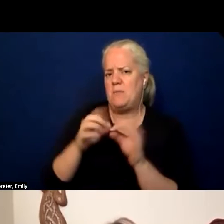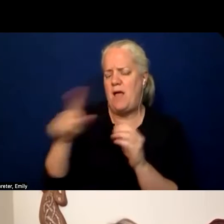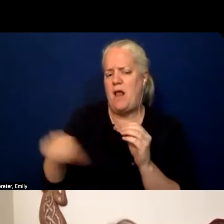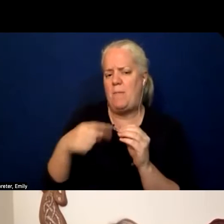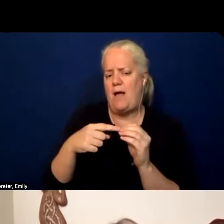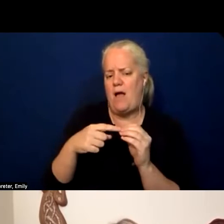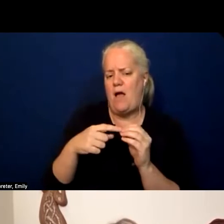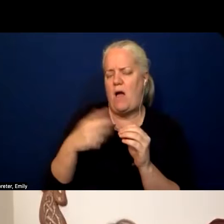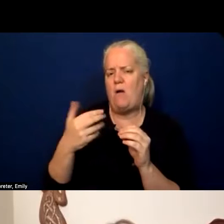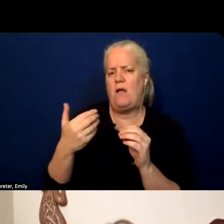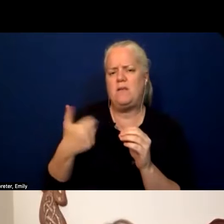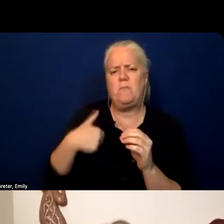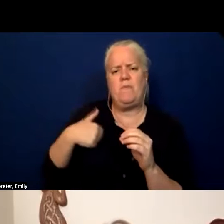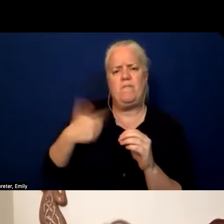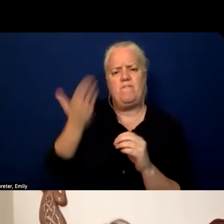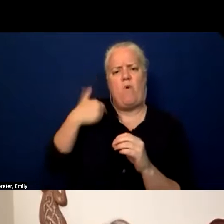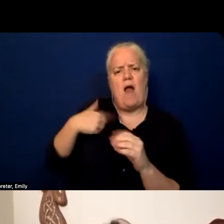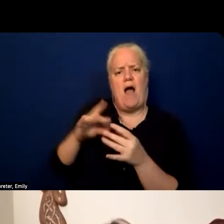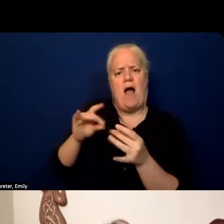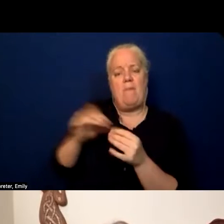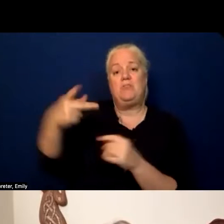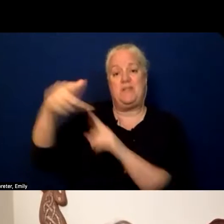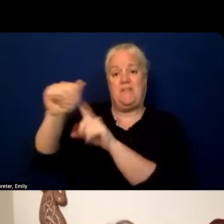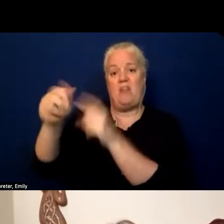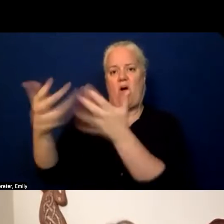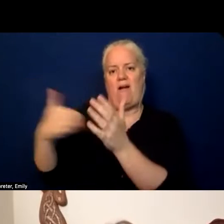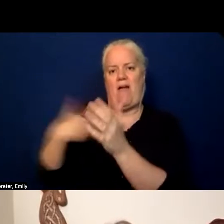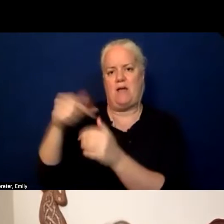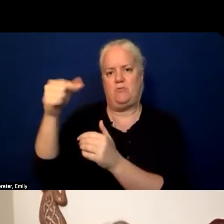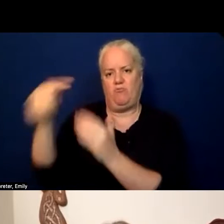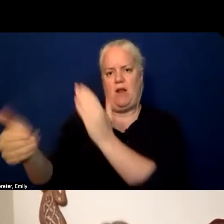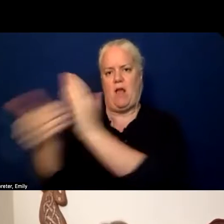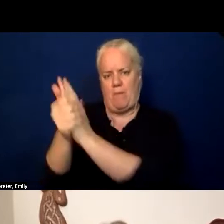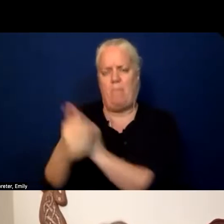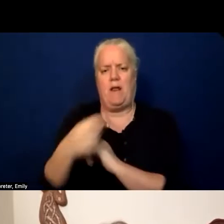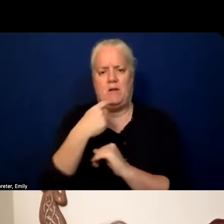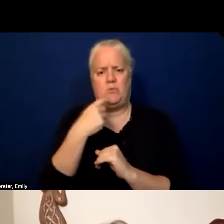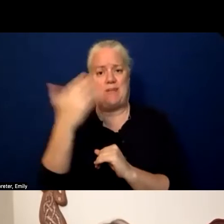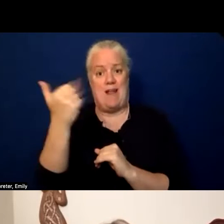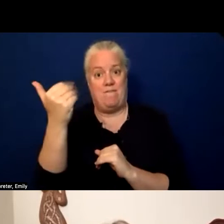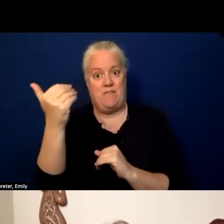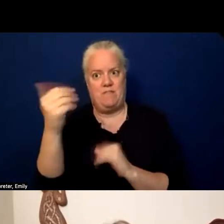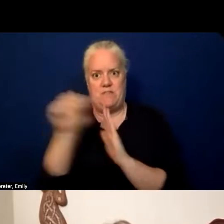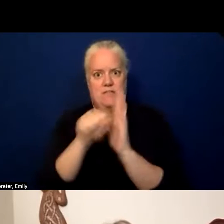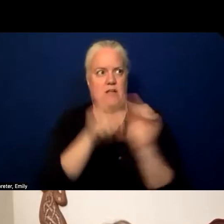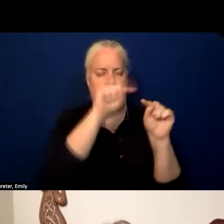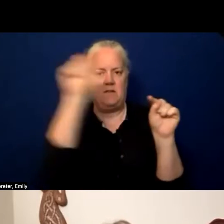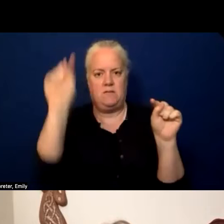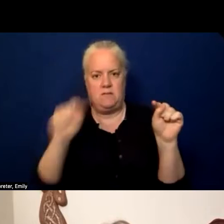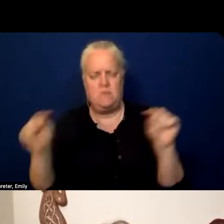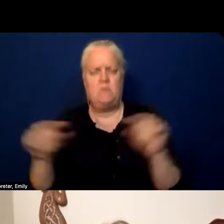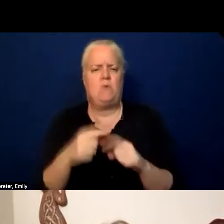mentioned before that Pennsylvania has this Green Amendment, and you've mentioned it's taking a hold in 15 other states. Can you just talk a little bit about